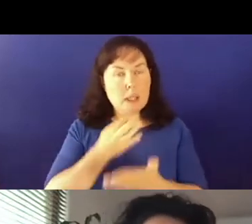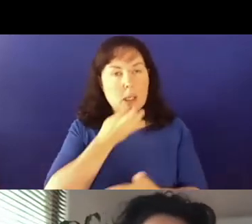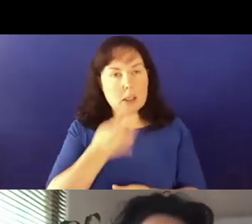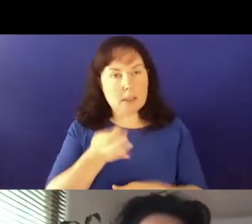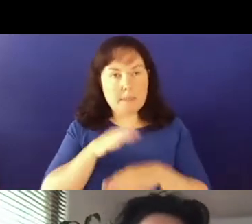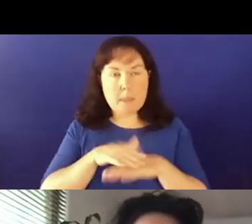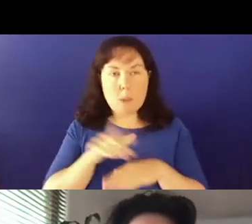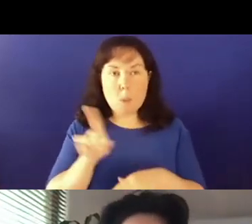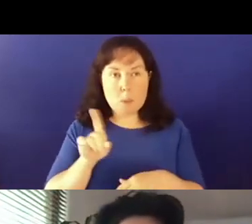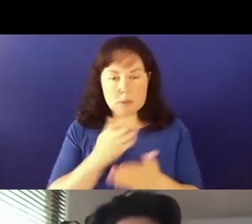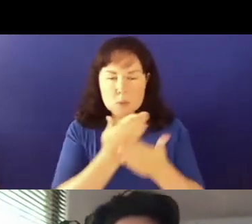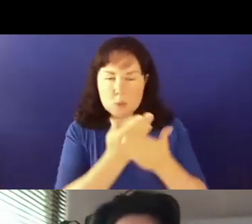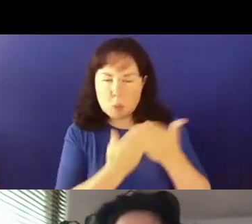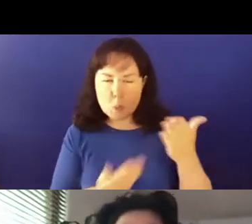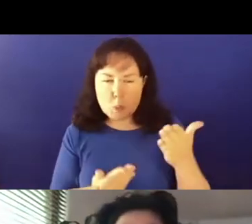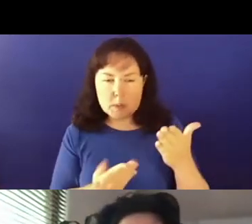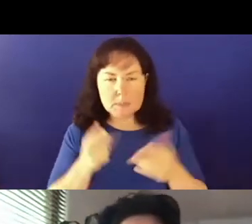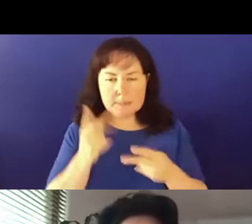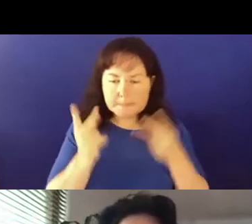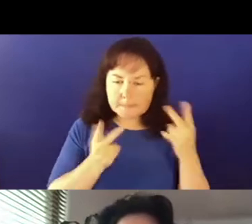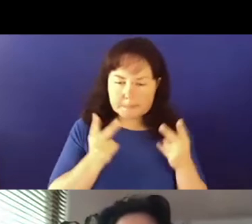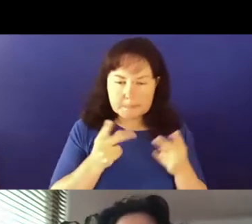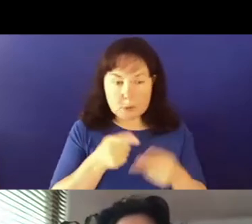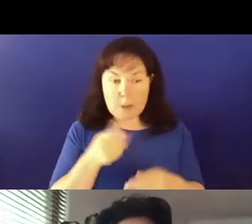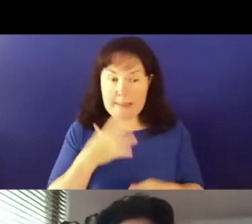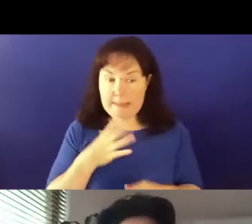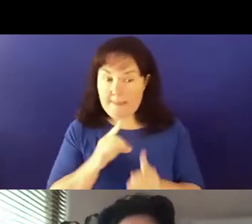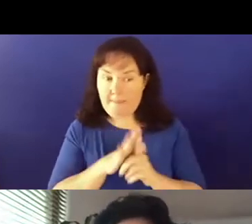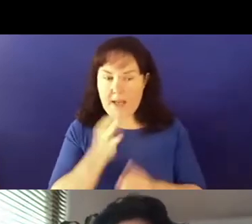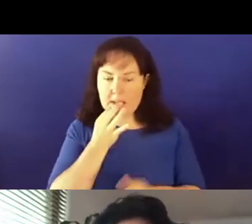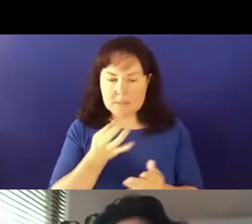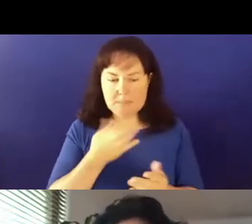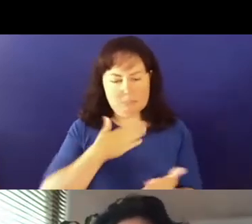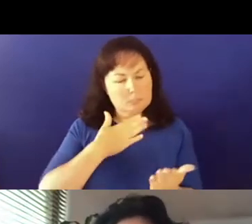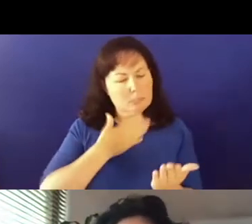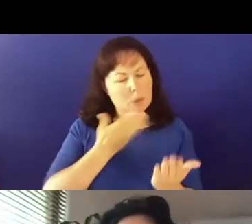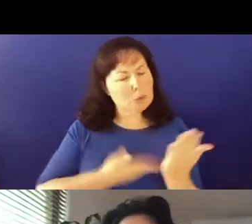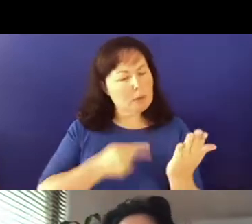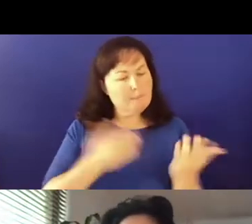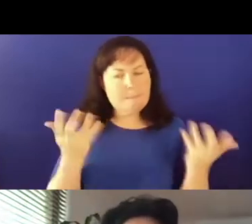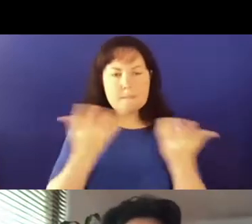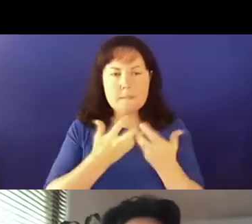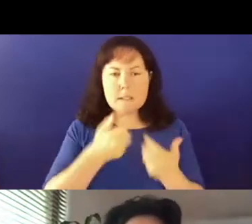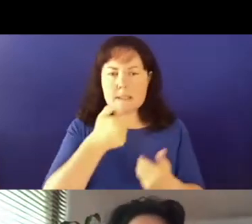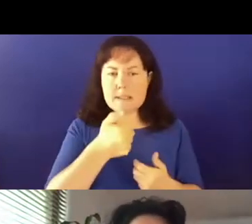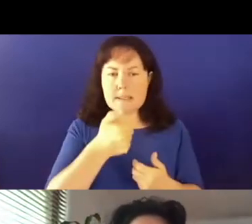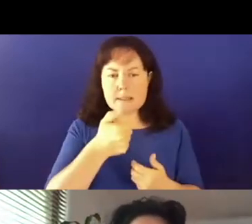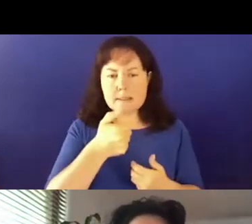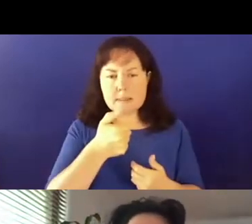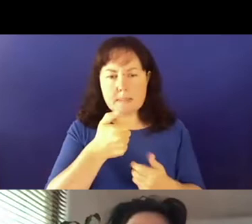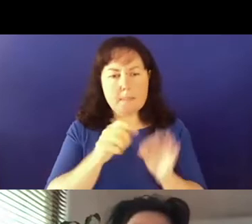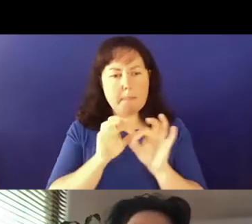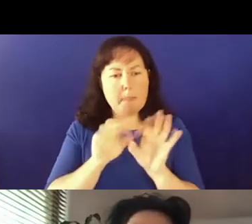that you're looking at for that particular format. Does your story fit that 6x10? So stress test your